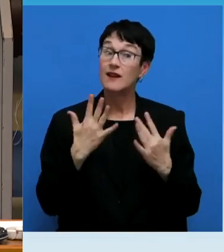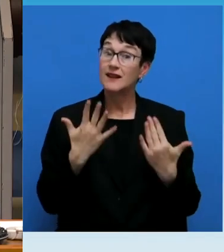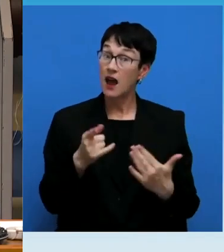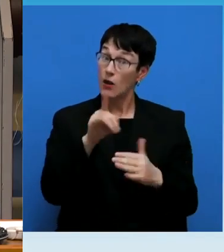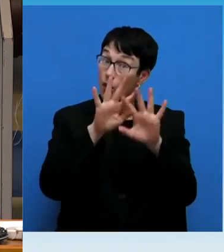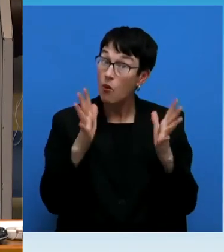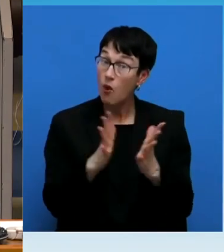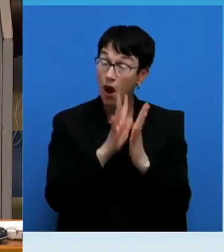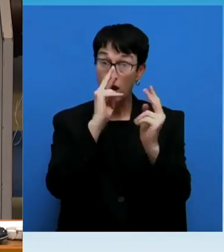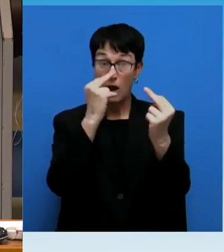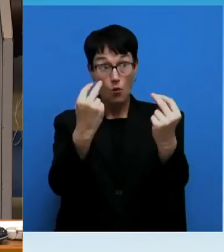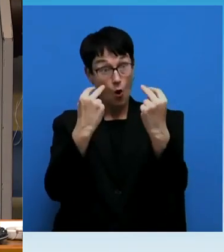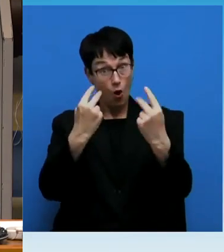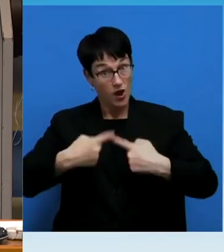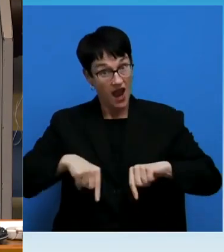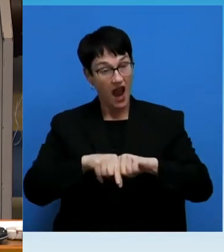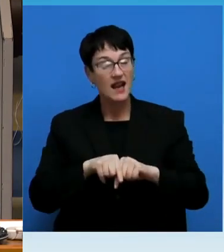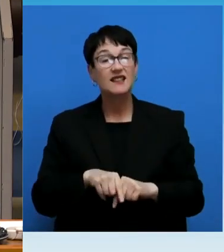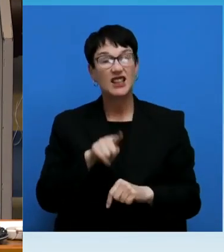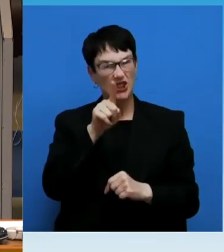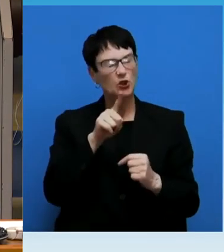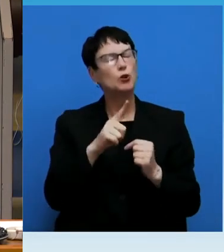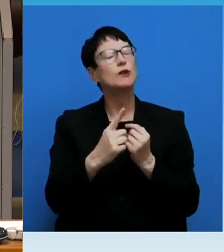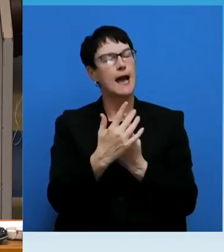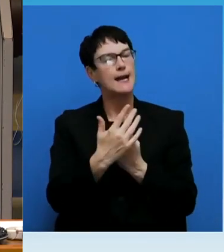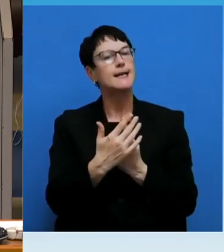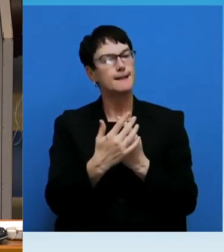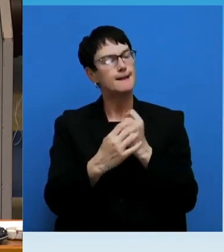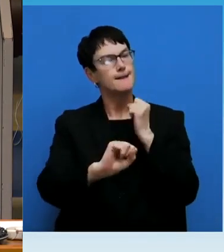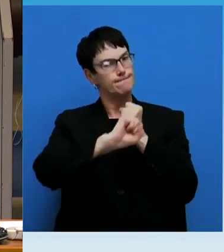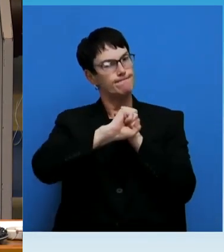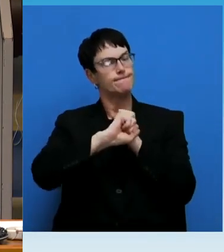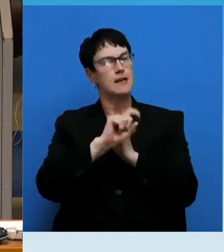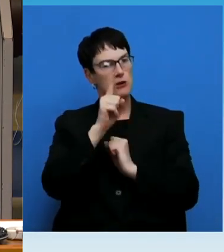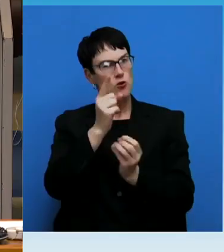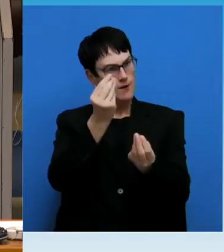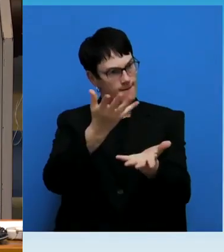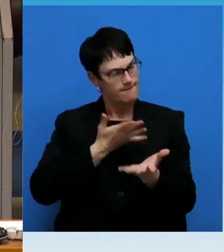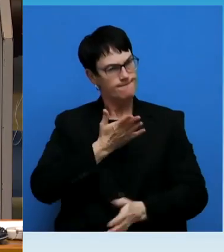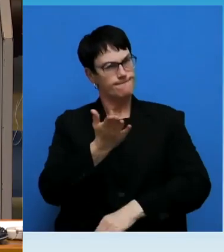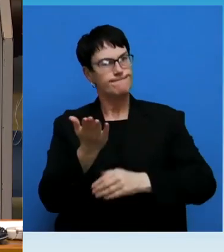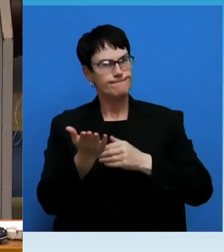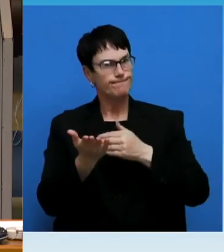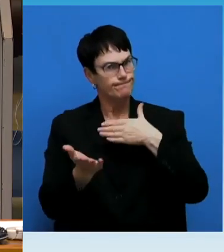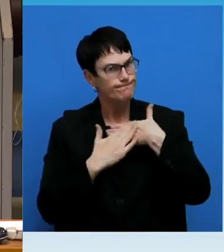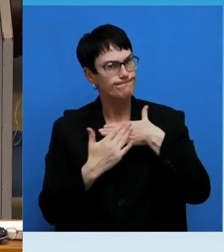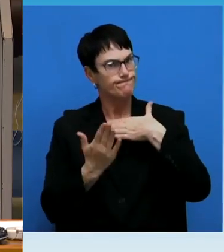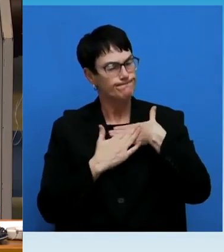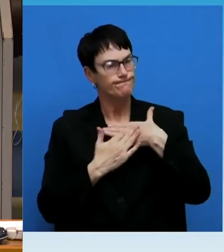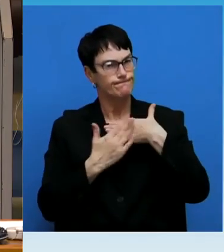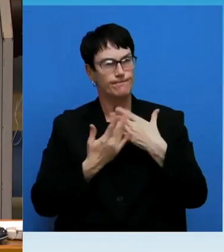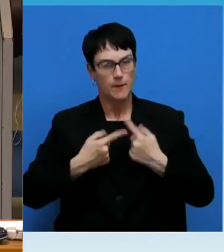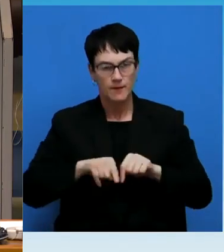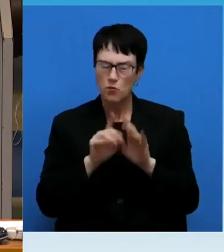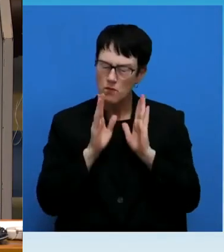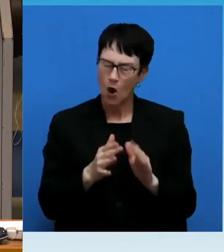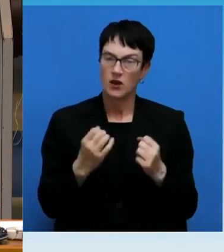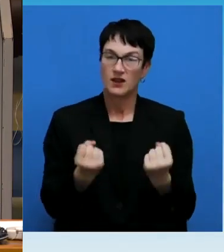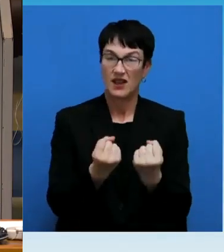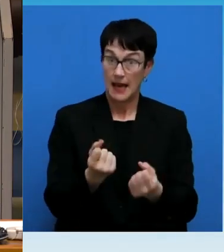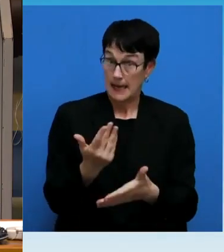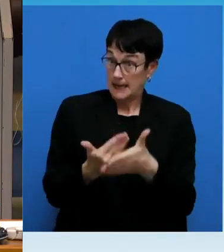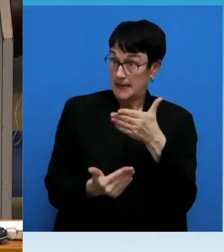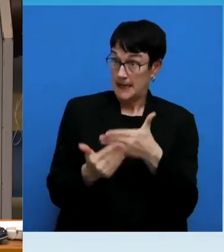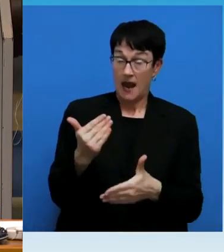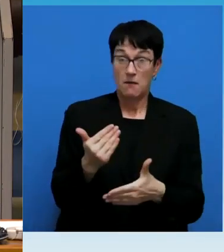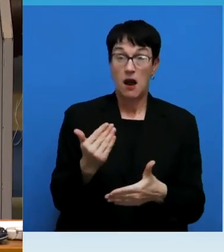You have pushed us, you put fire under our feet, you have reminded us that inclusion is not a favor granted by institutions, but it is a